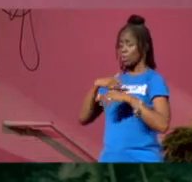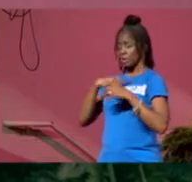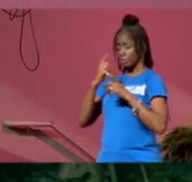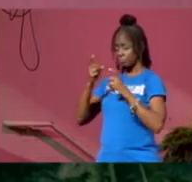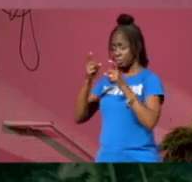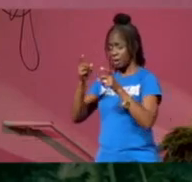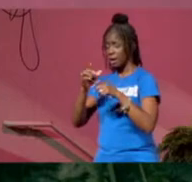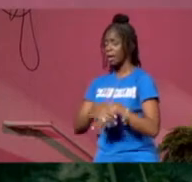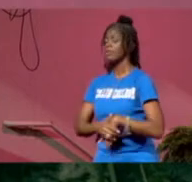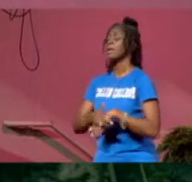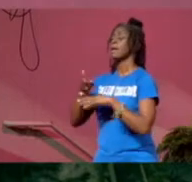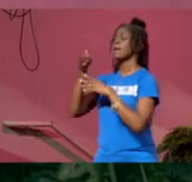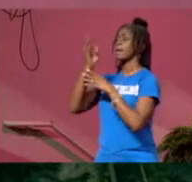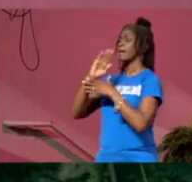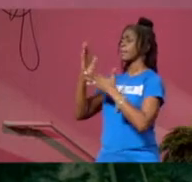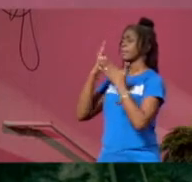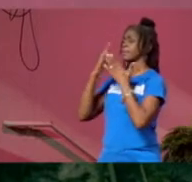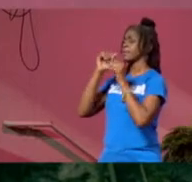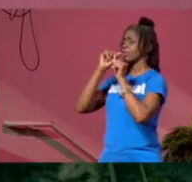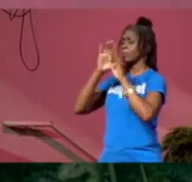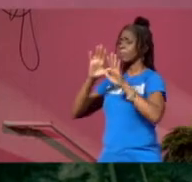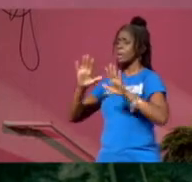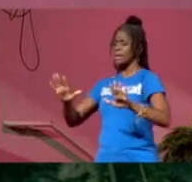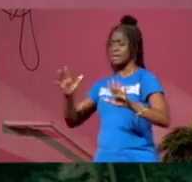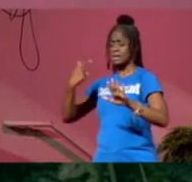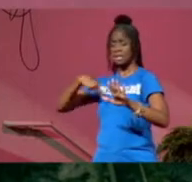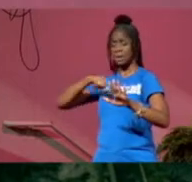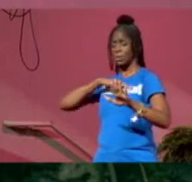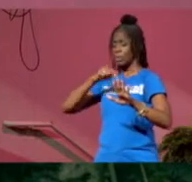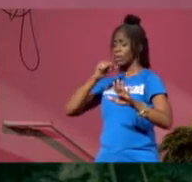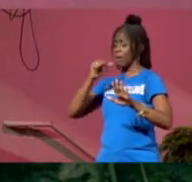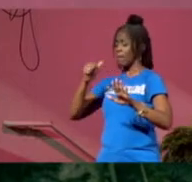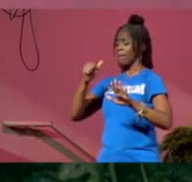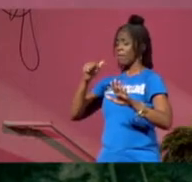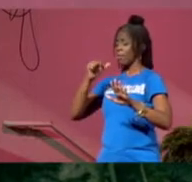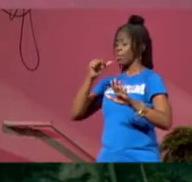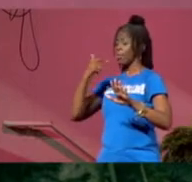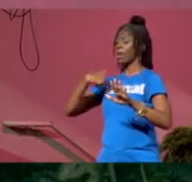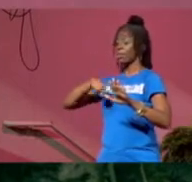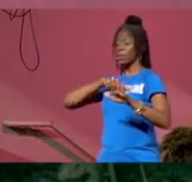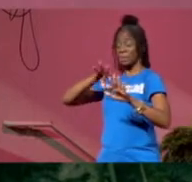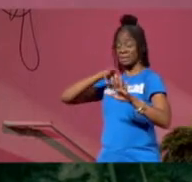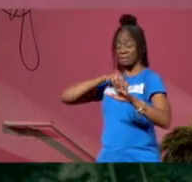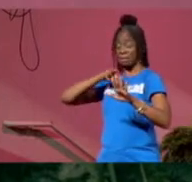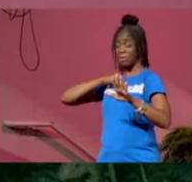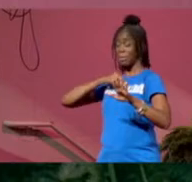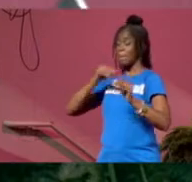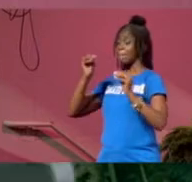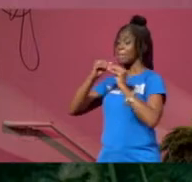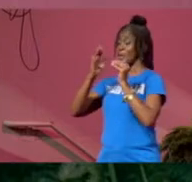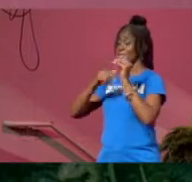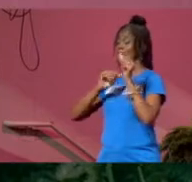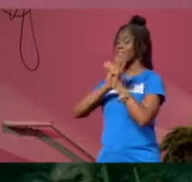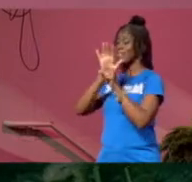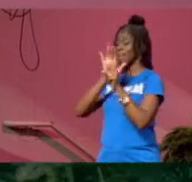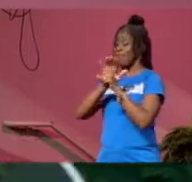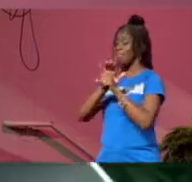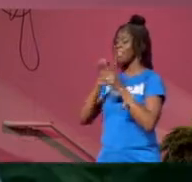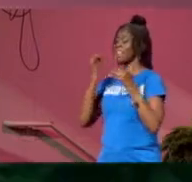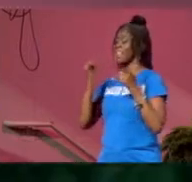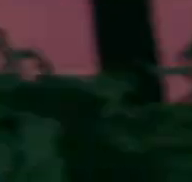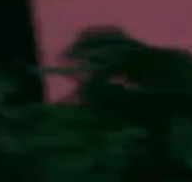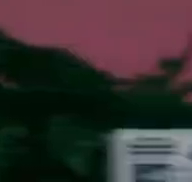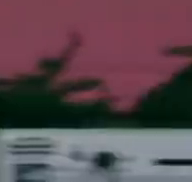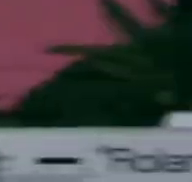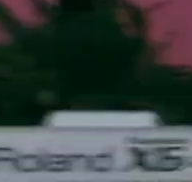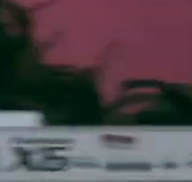the blessings that you will pour out that we won't even have room enough to receive. And the people of God said, amen. All right, it's